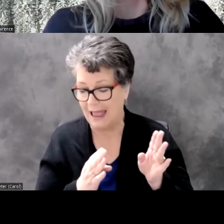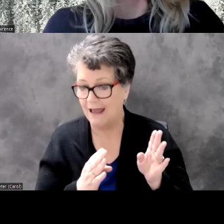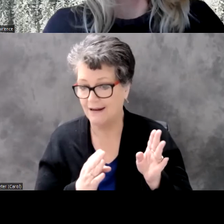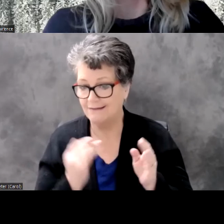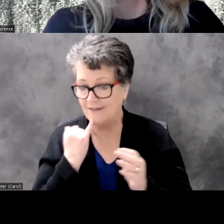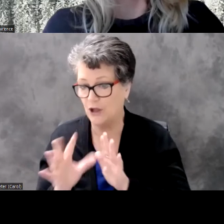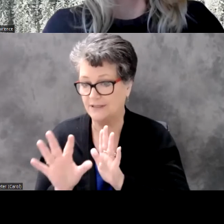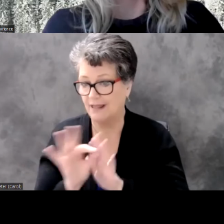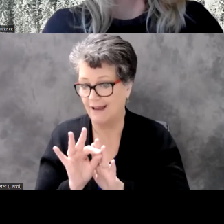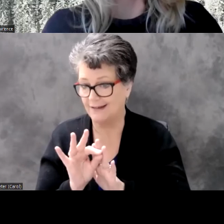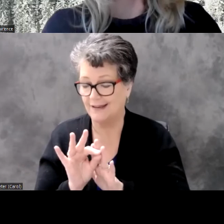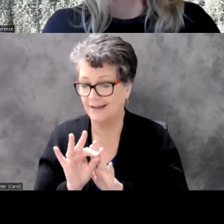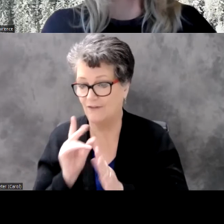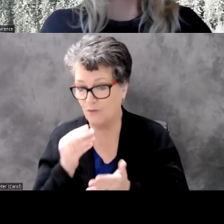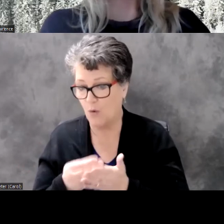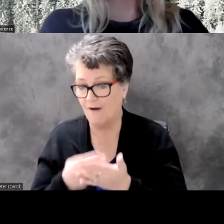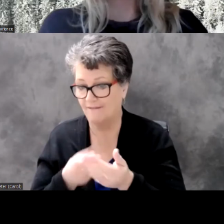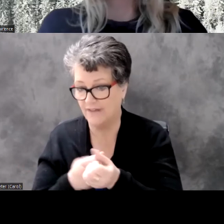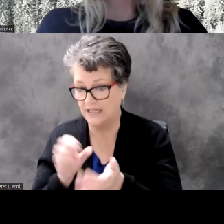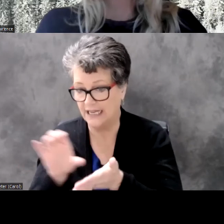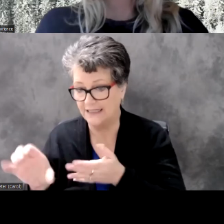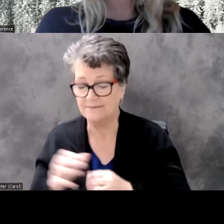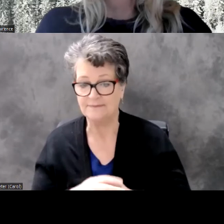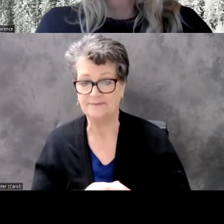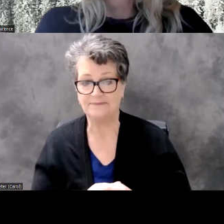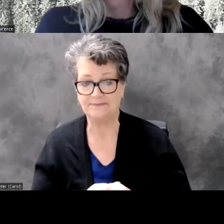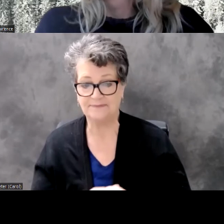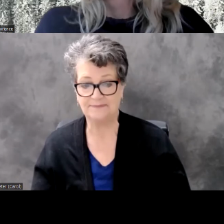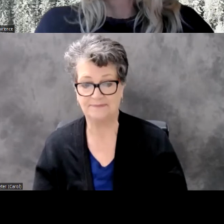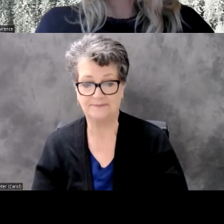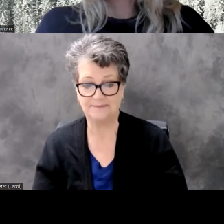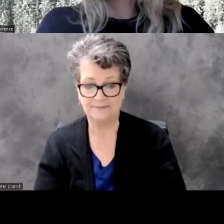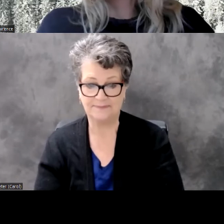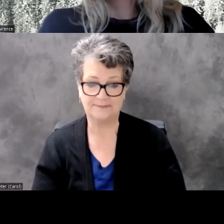resources in the chat, or let us know if you want us to unmute your line.